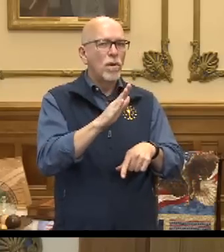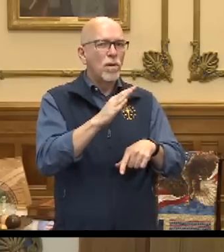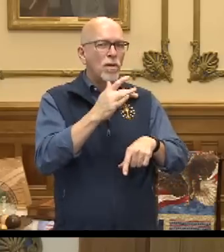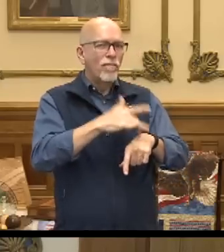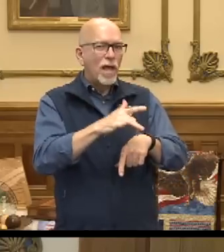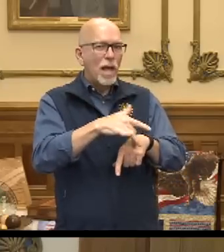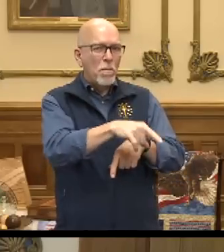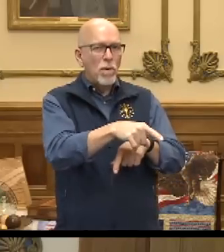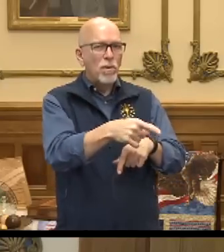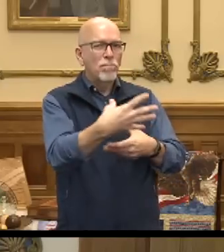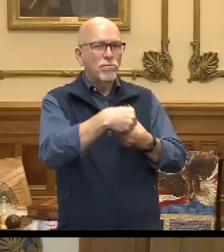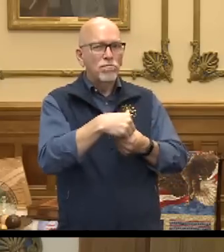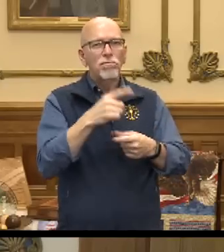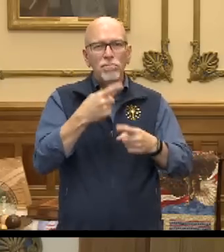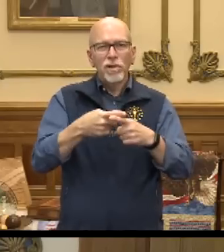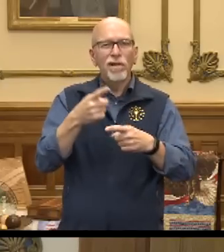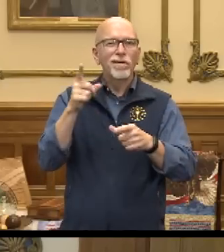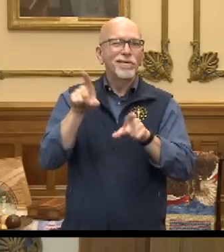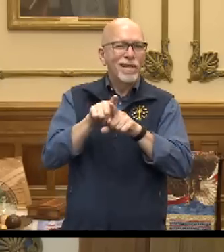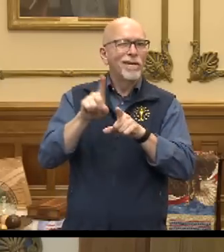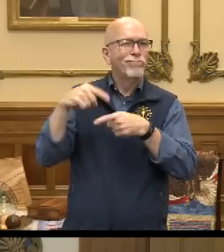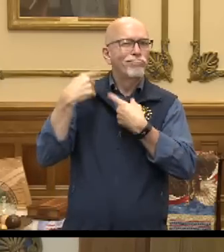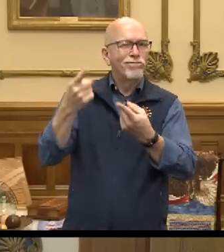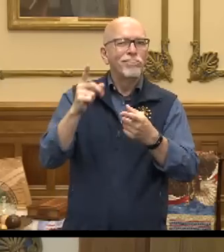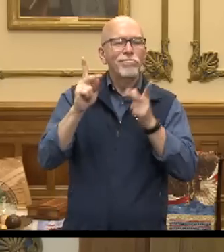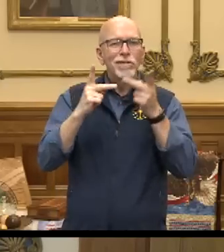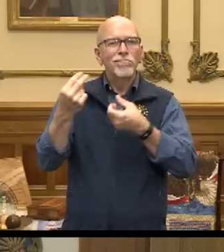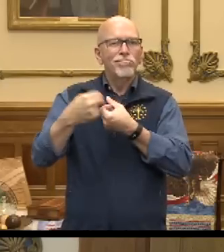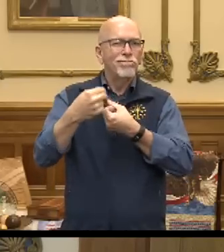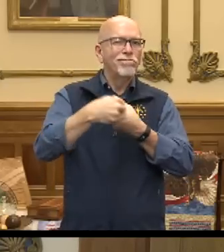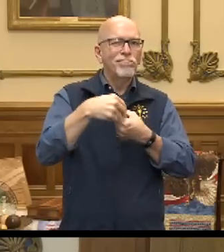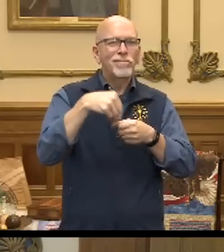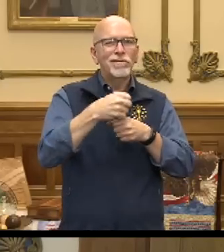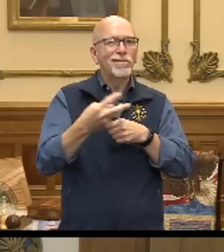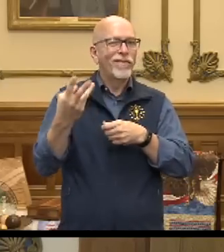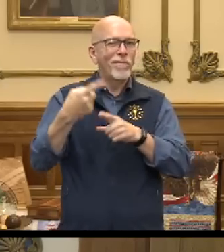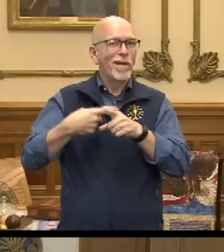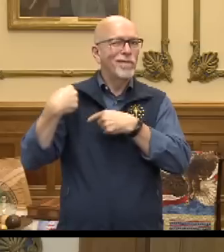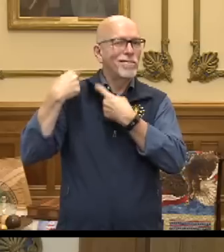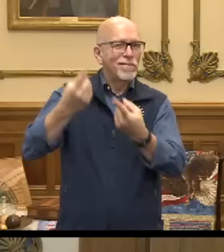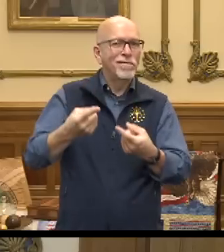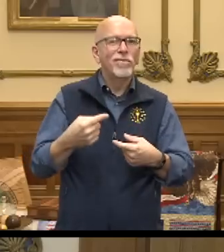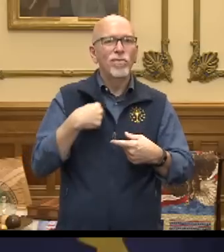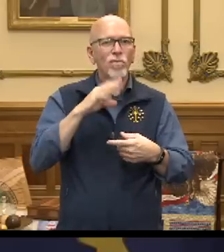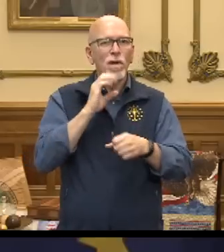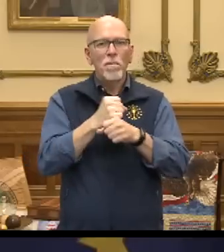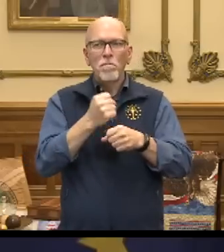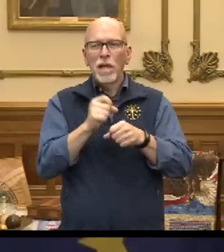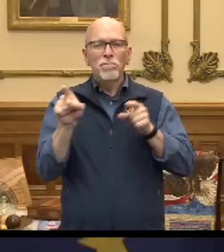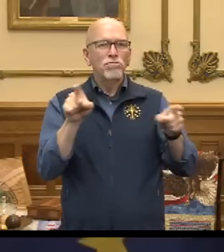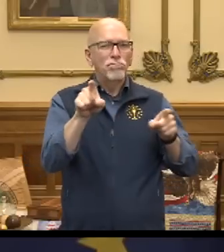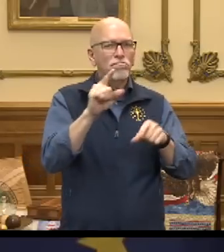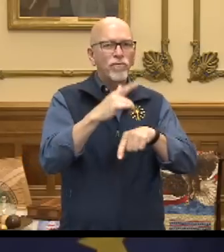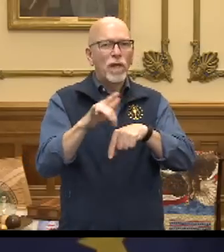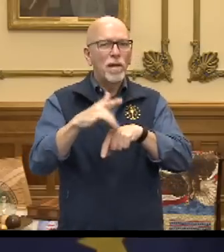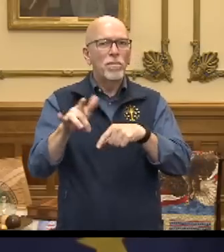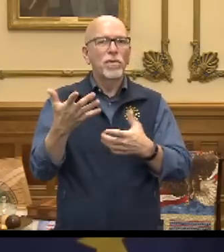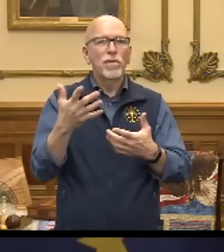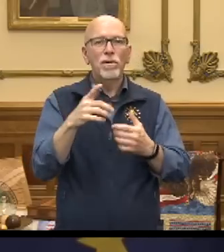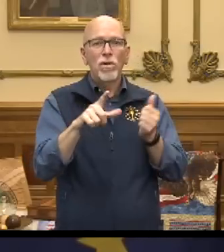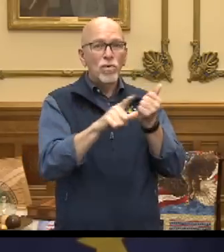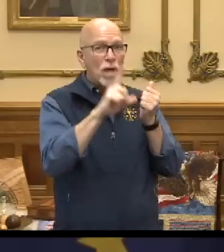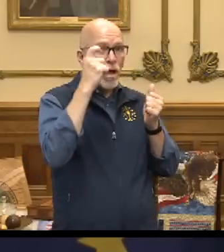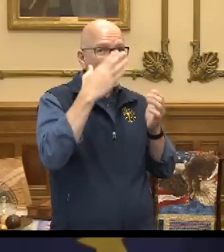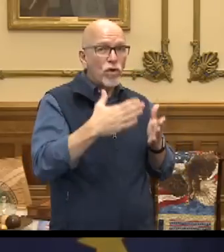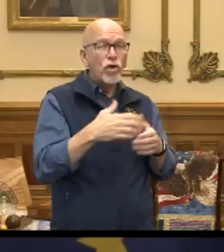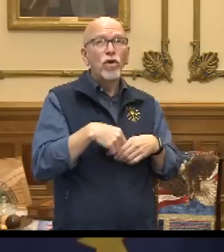will everyone else that you've heard from over the last several months. We'll make ourselves available, whether it's Lieutenant